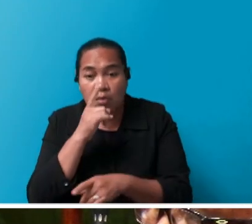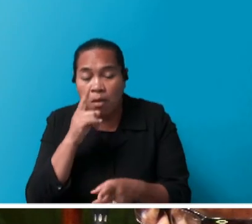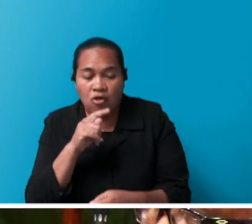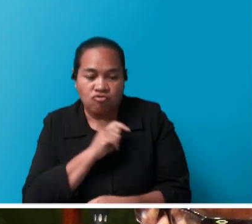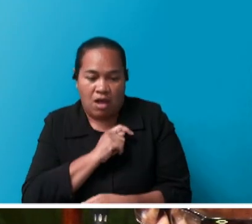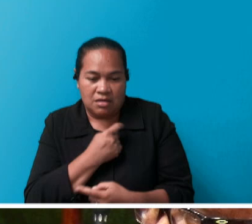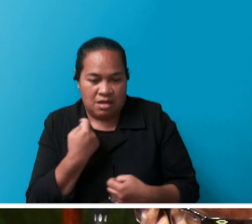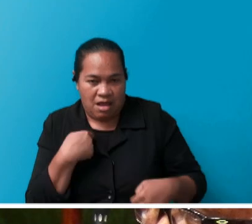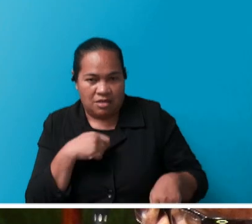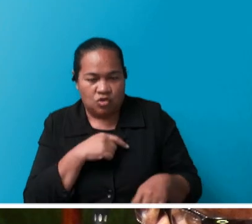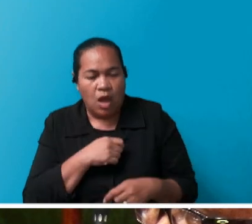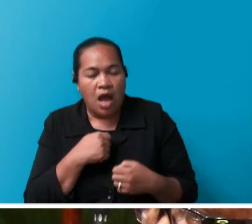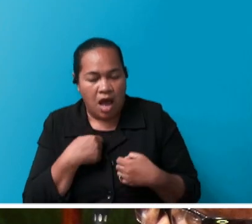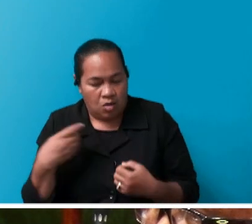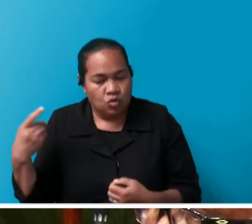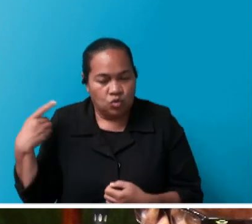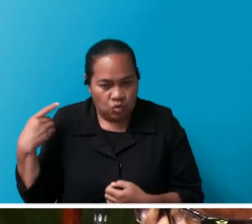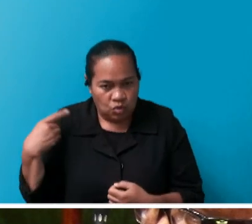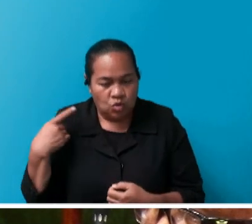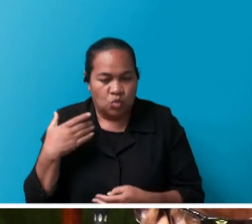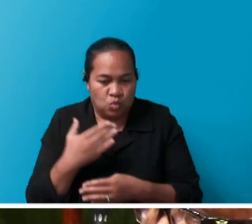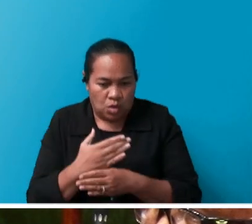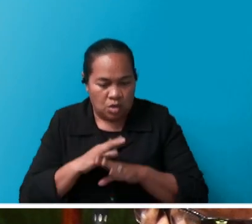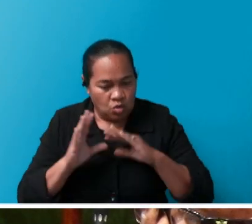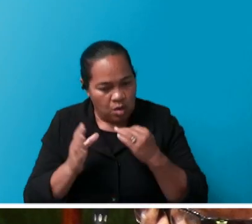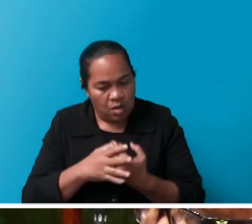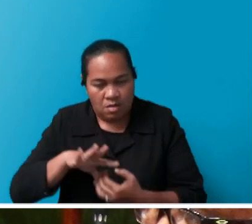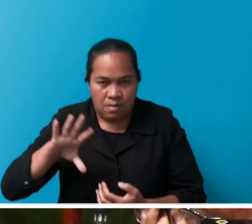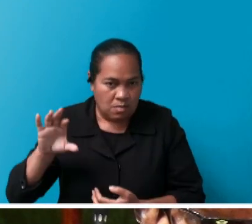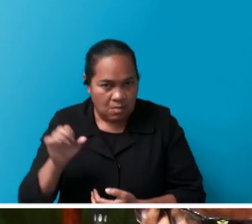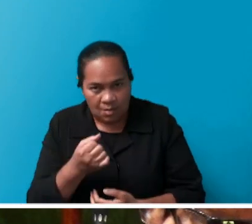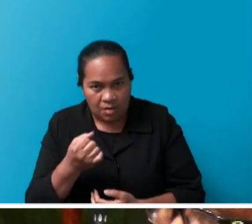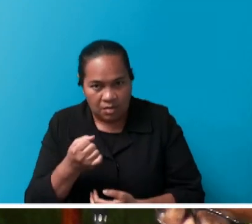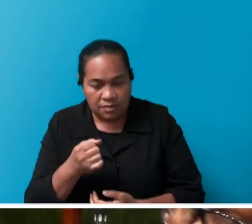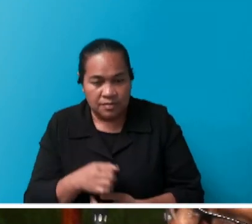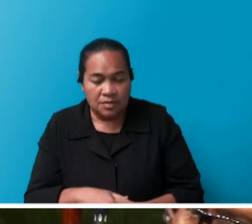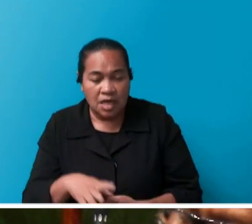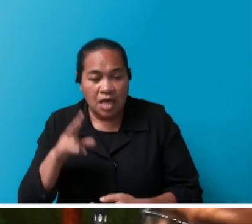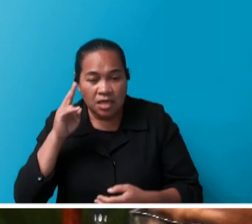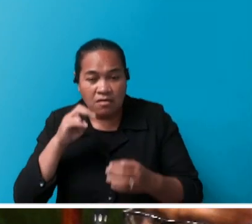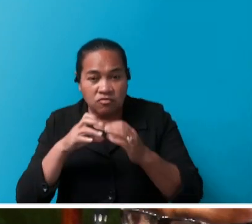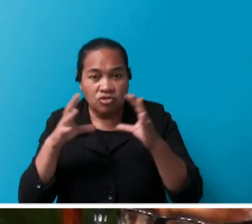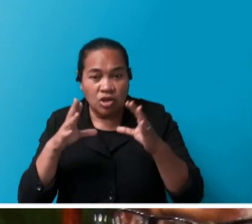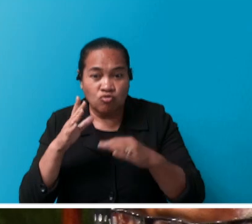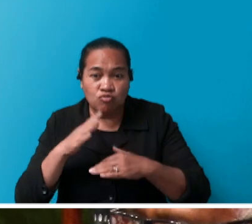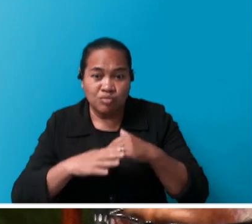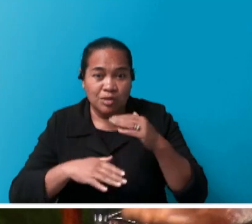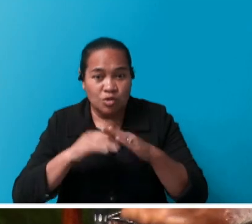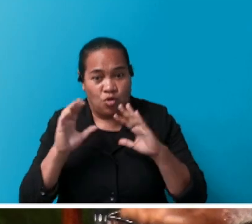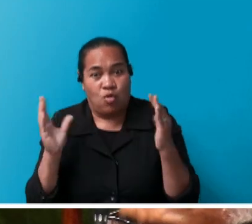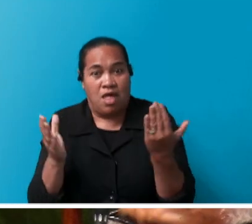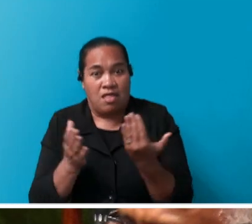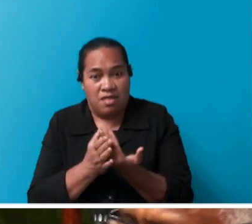together, rising with the tide as one nation. The vision of rebuilding Fiji together is not just a call